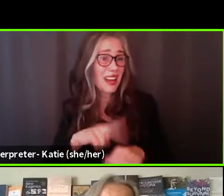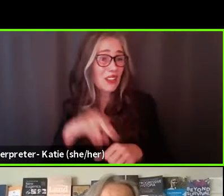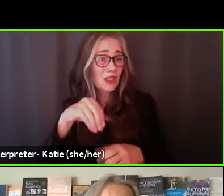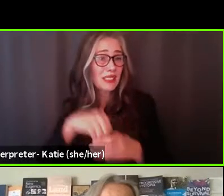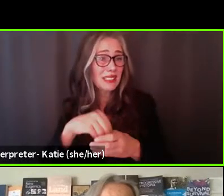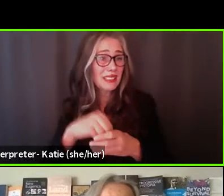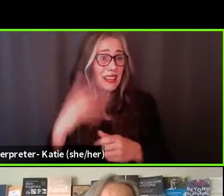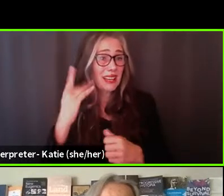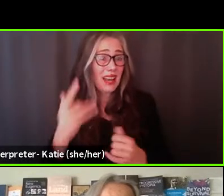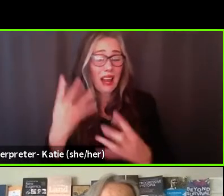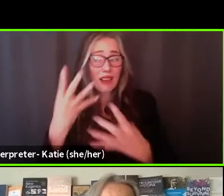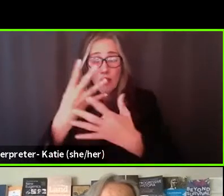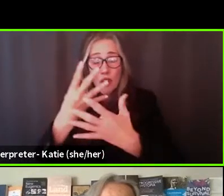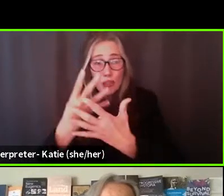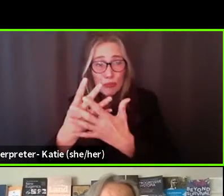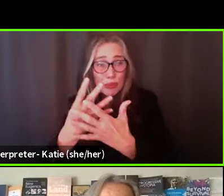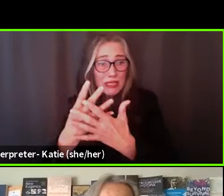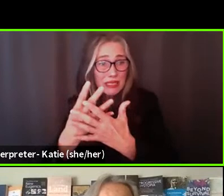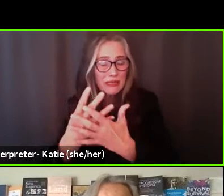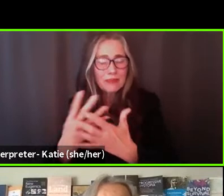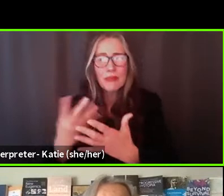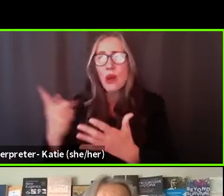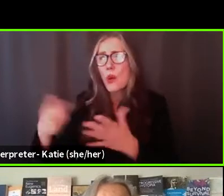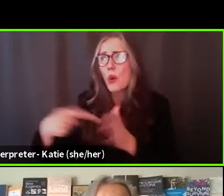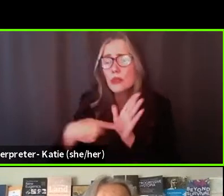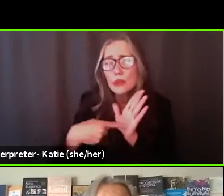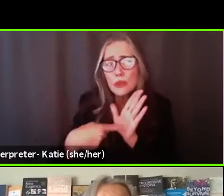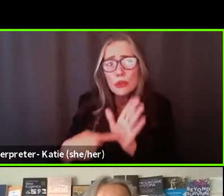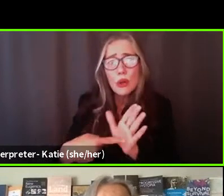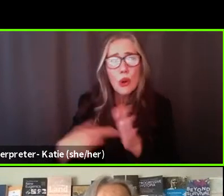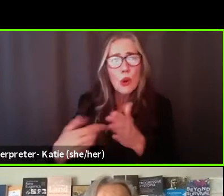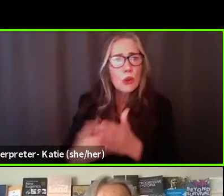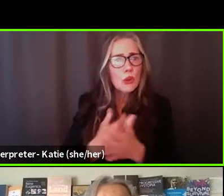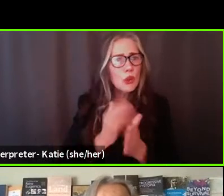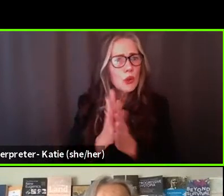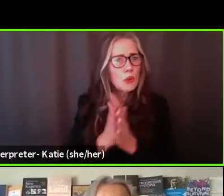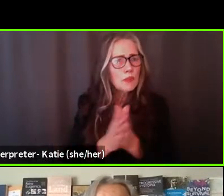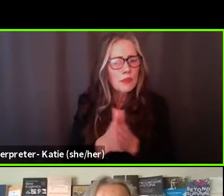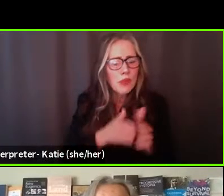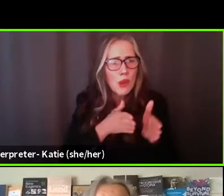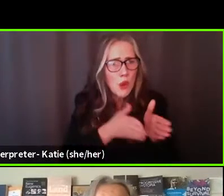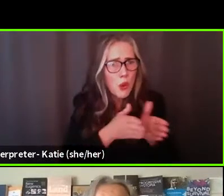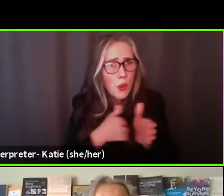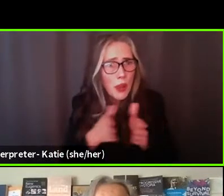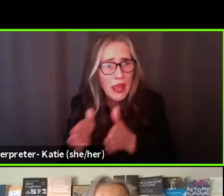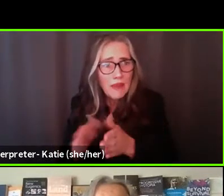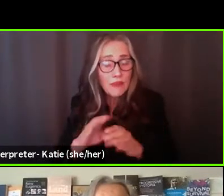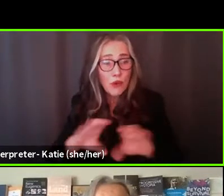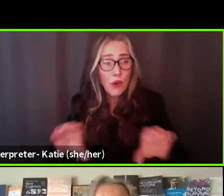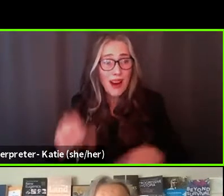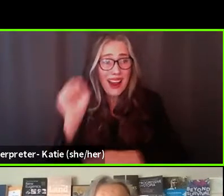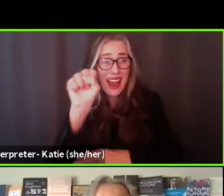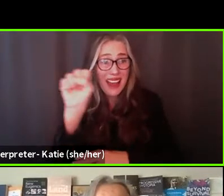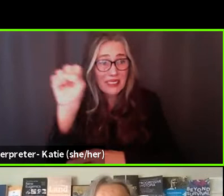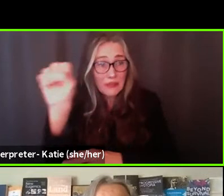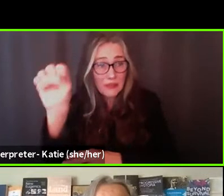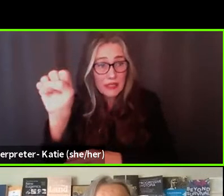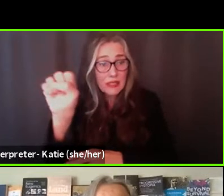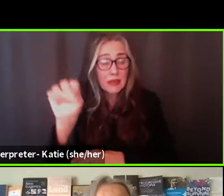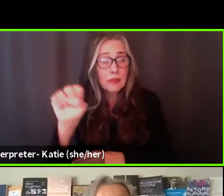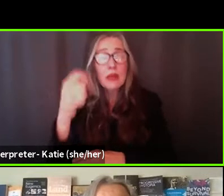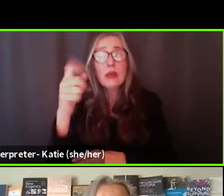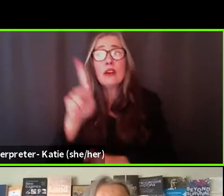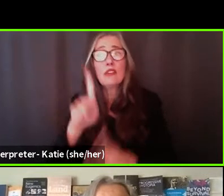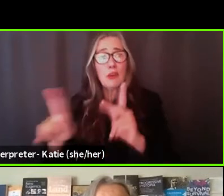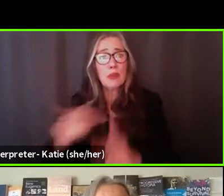lead a new wave of activism among people in prison after it had been really squashed down